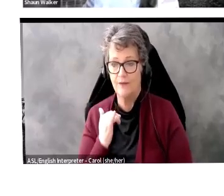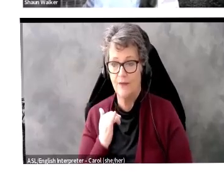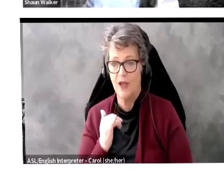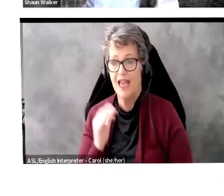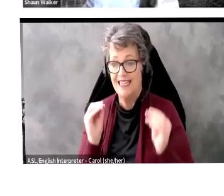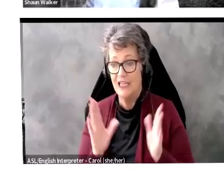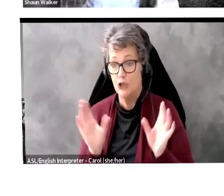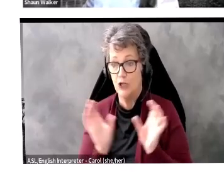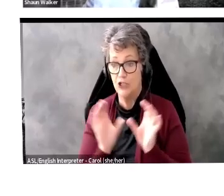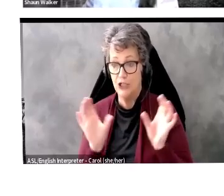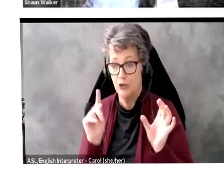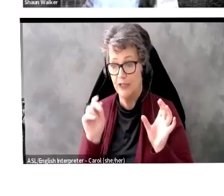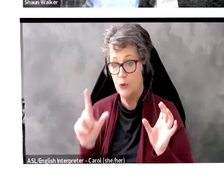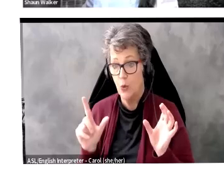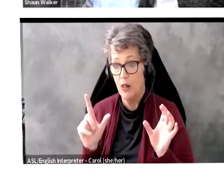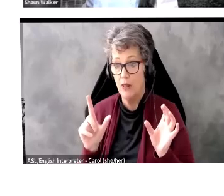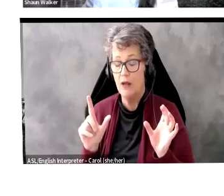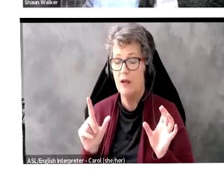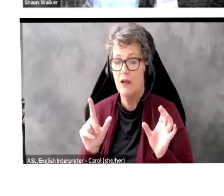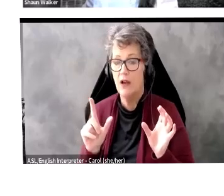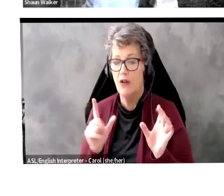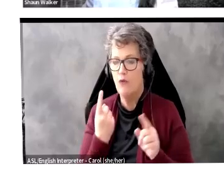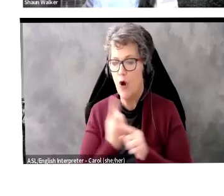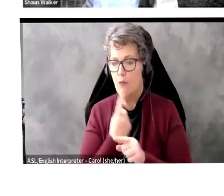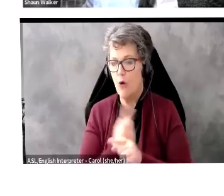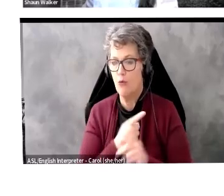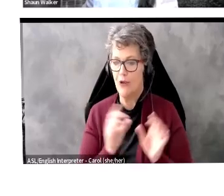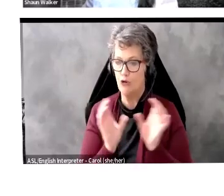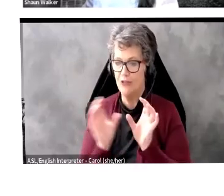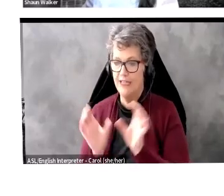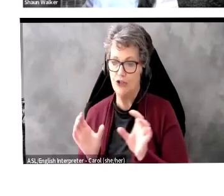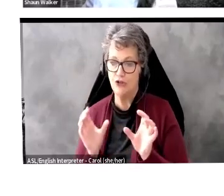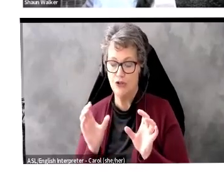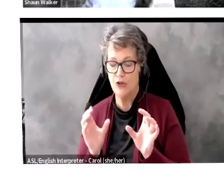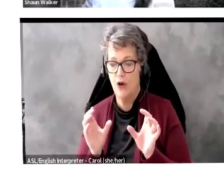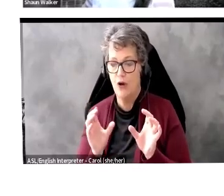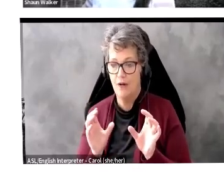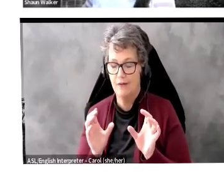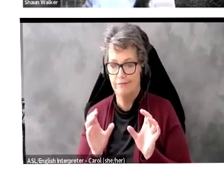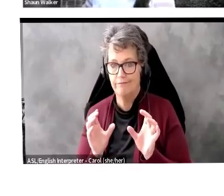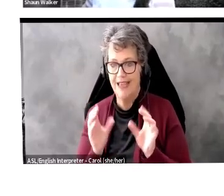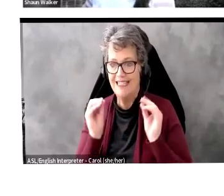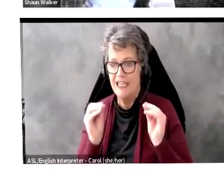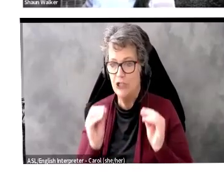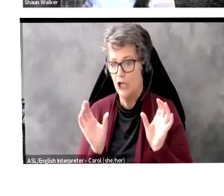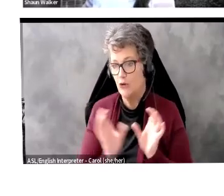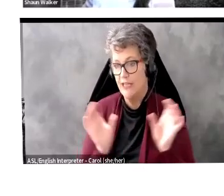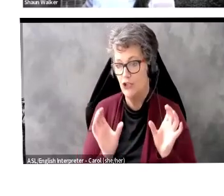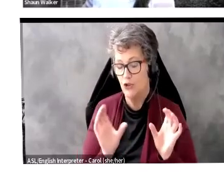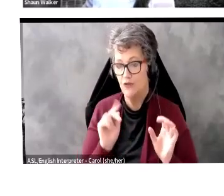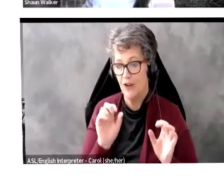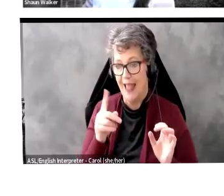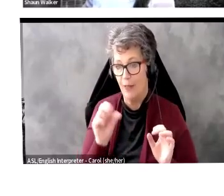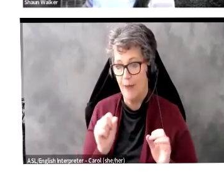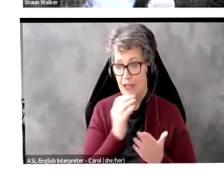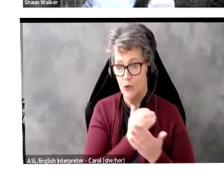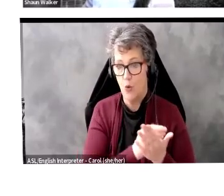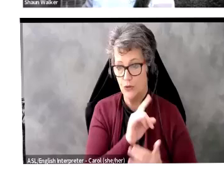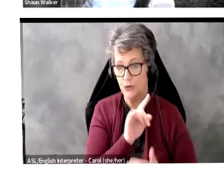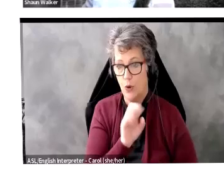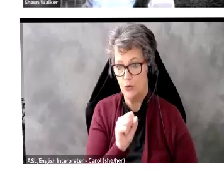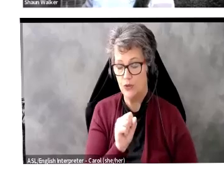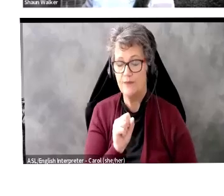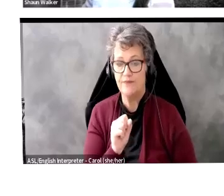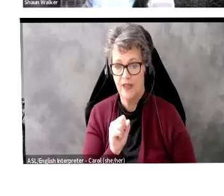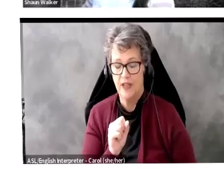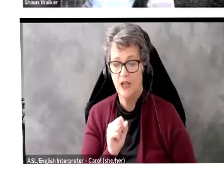Teacher Credentialing tool, for appropriate credentials for CALPADS course codes. That information should be reviewed by